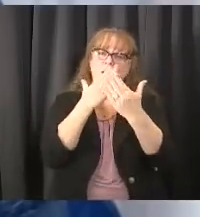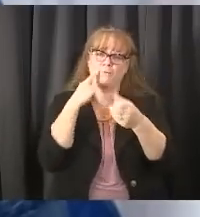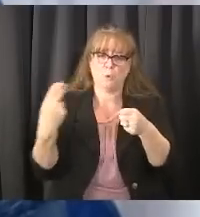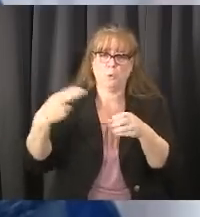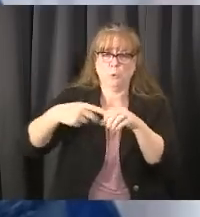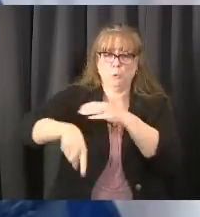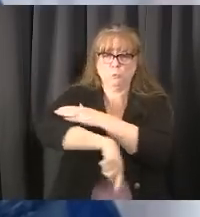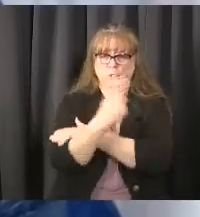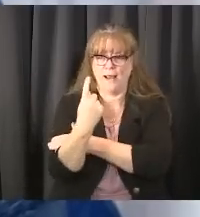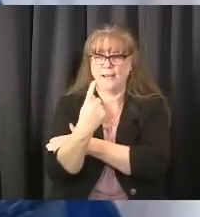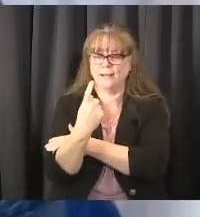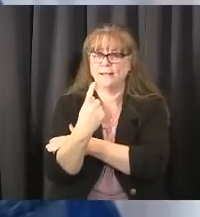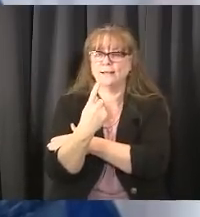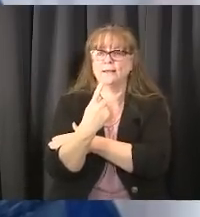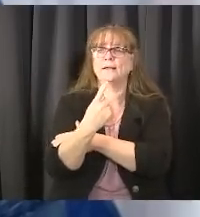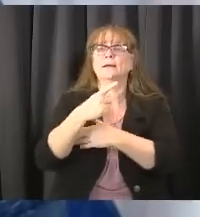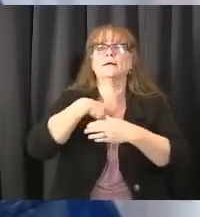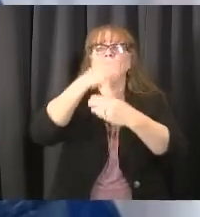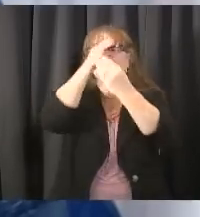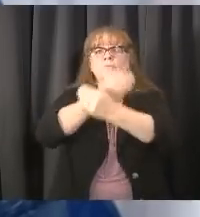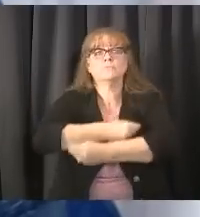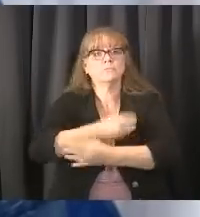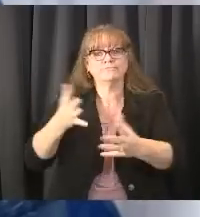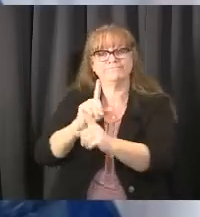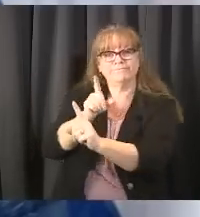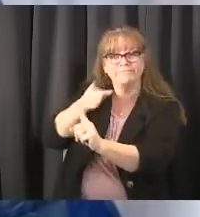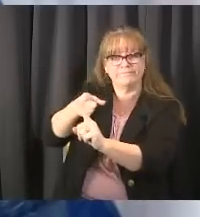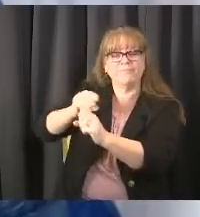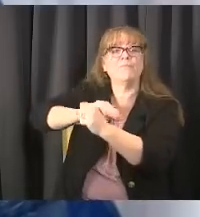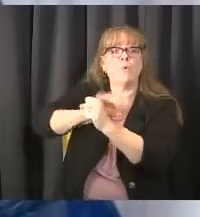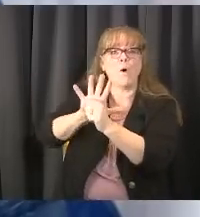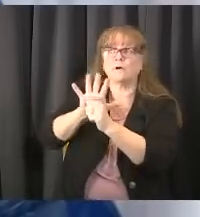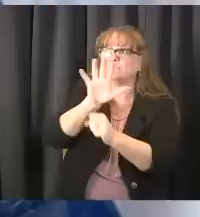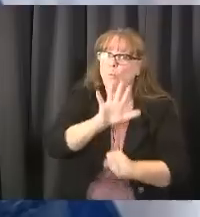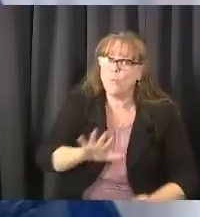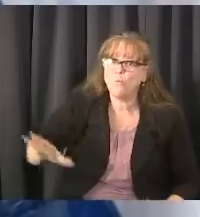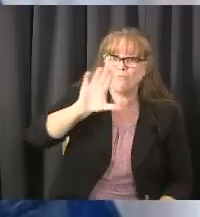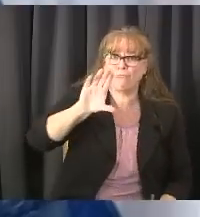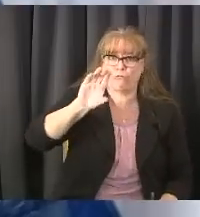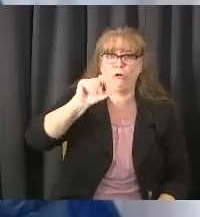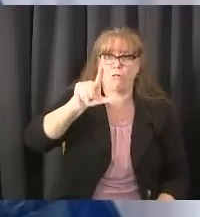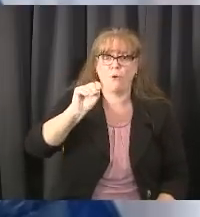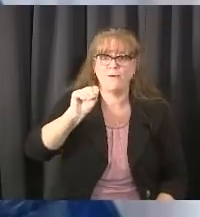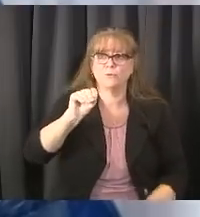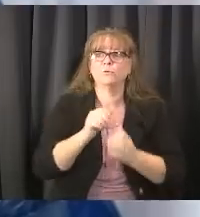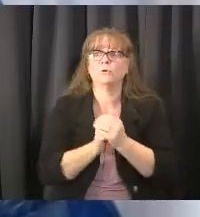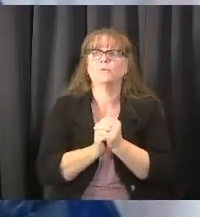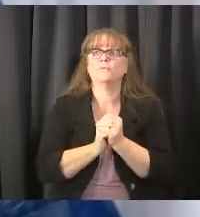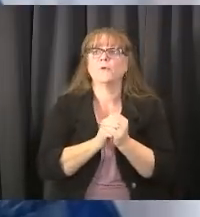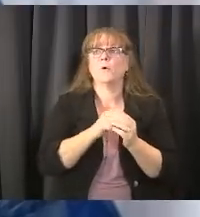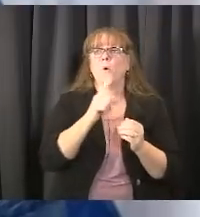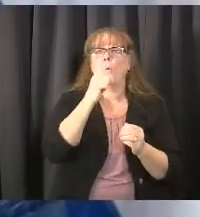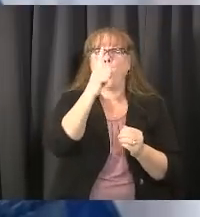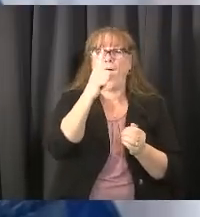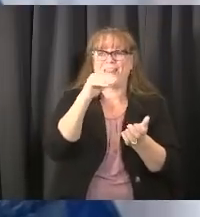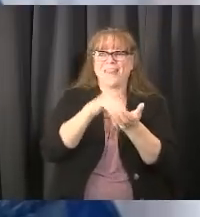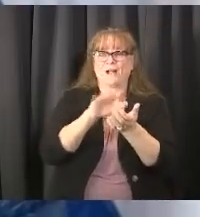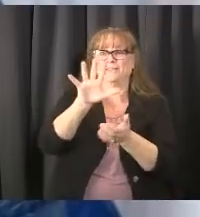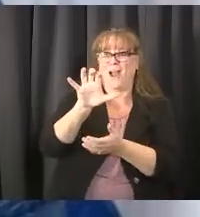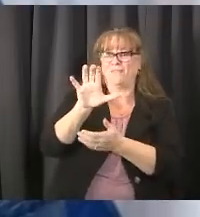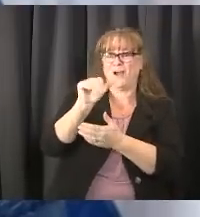Today, 1,511 cases. That's subject to be updated by 4. We have 833 people